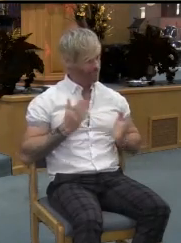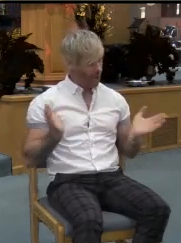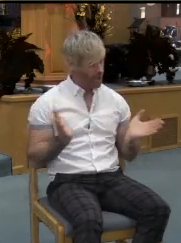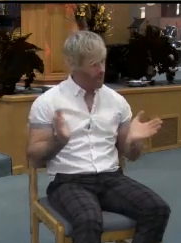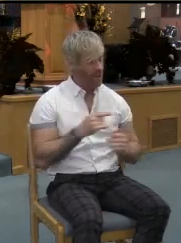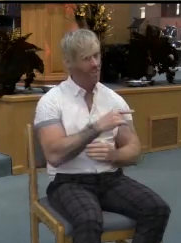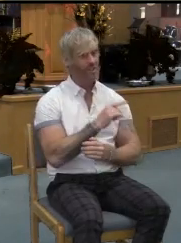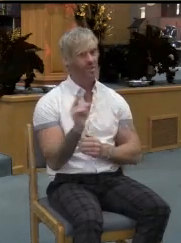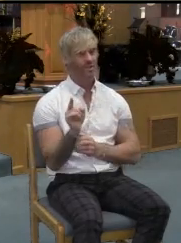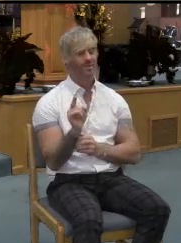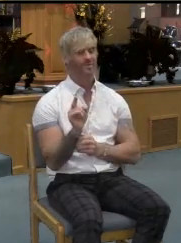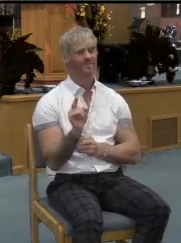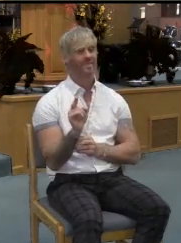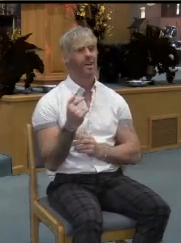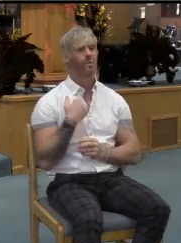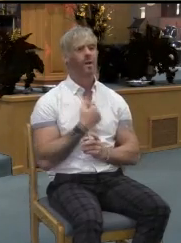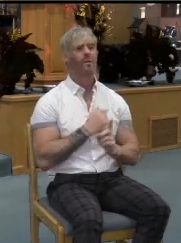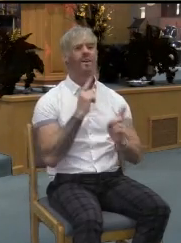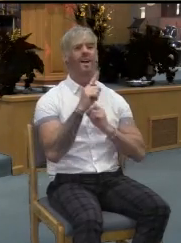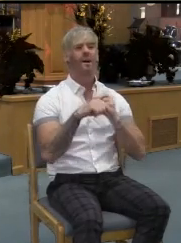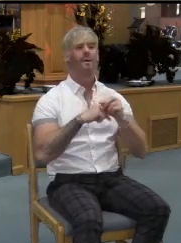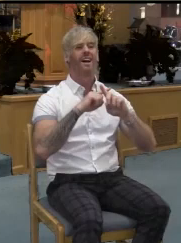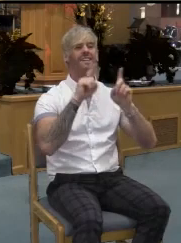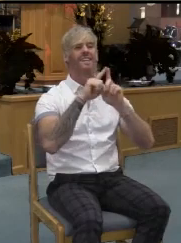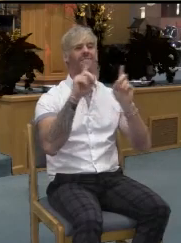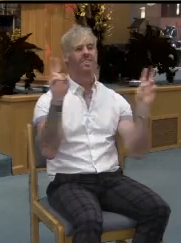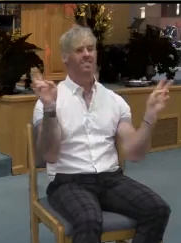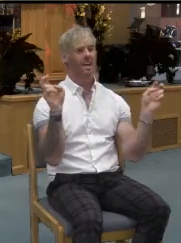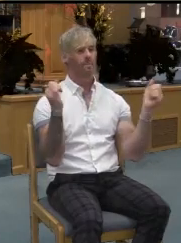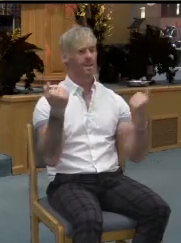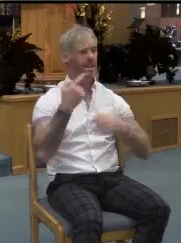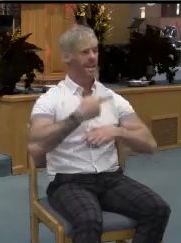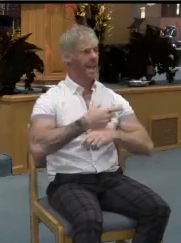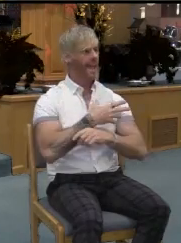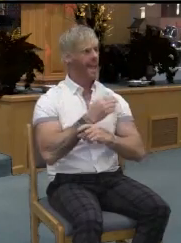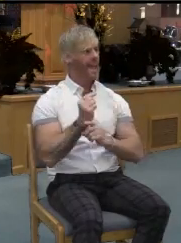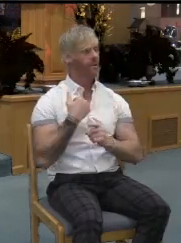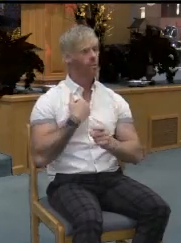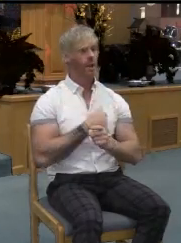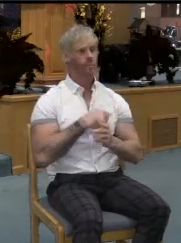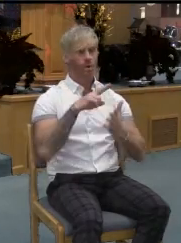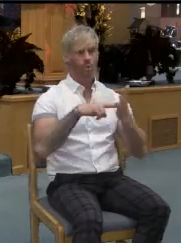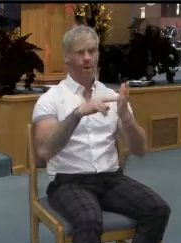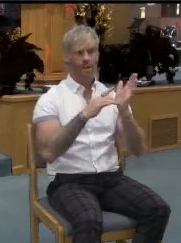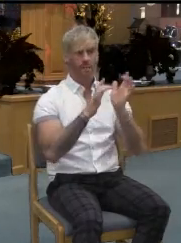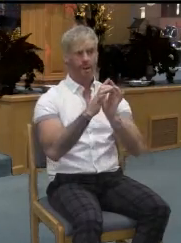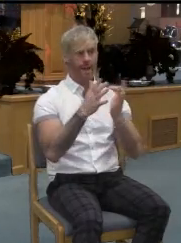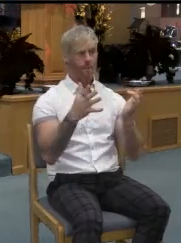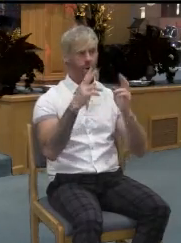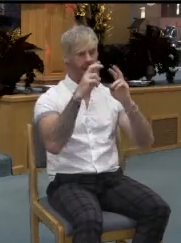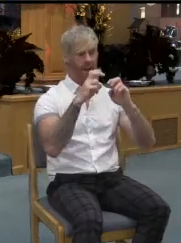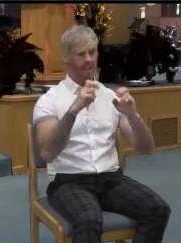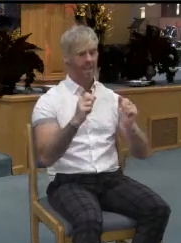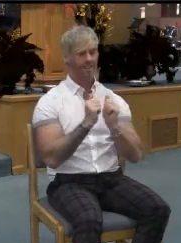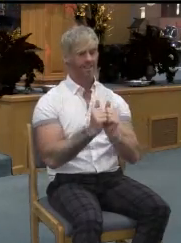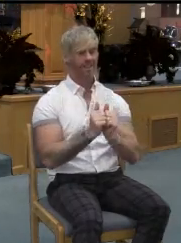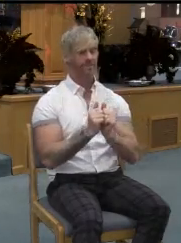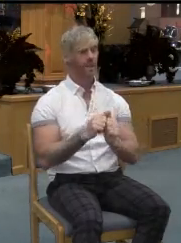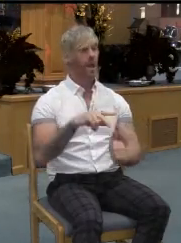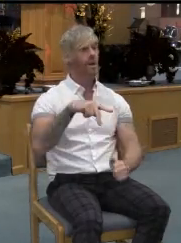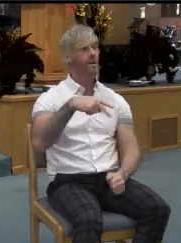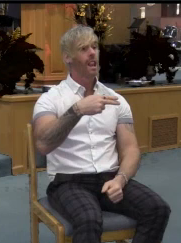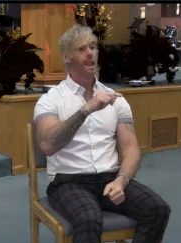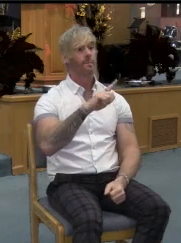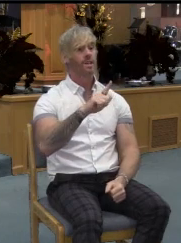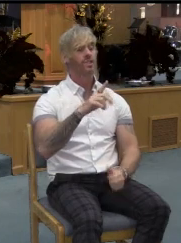know are of concern to you as we look through the Bible today and analyze the scripture together. So Philippians chapter 4, verse 10,